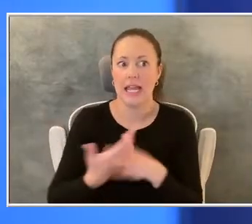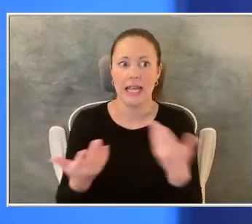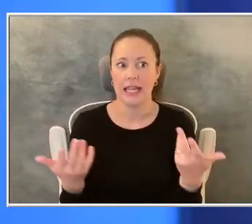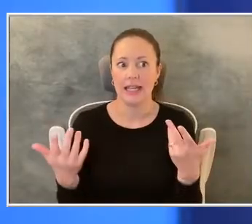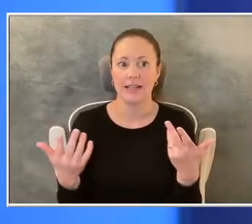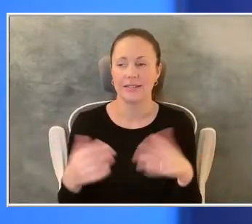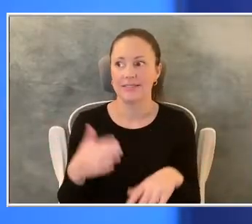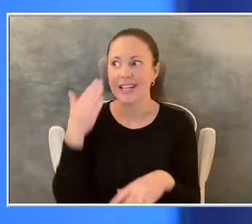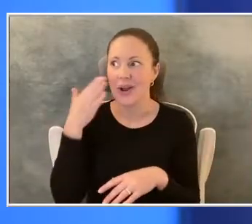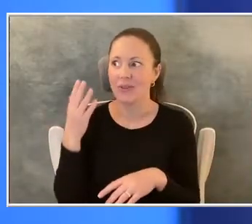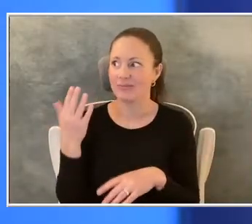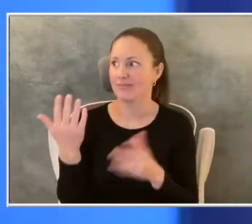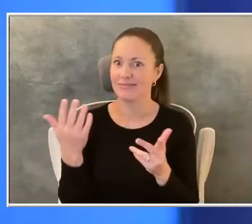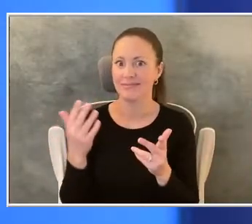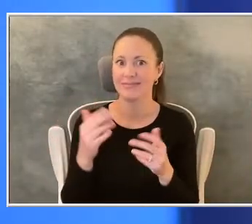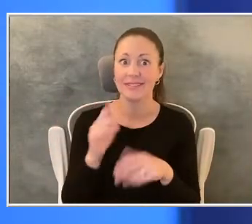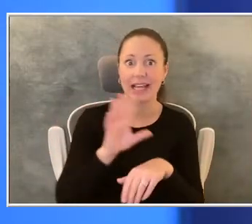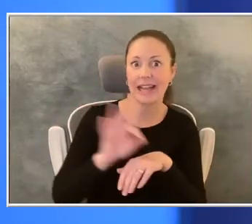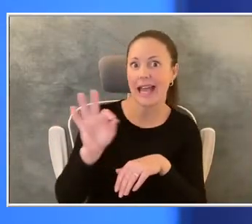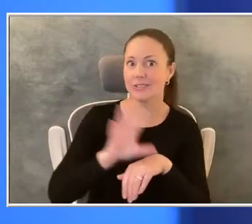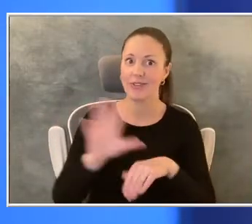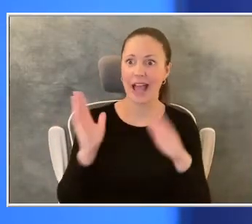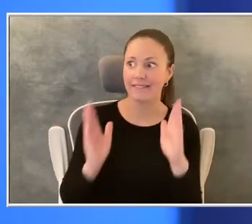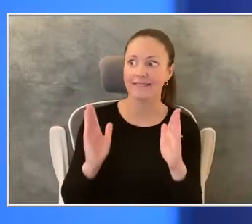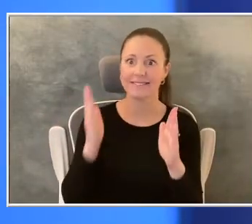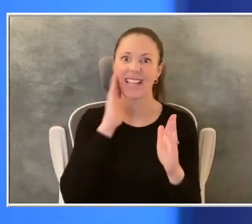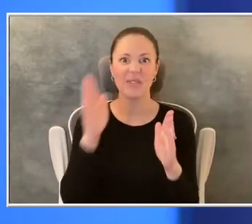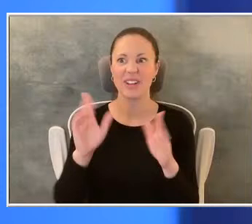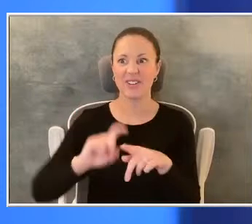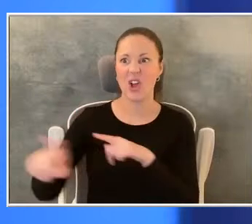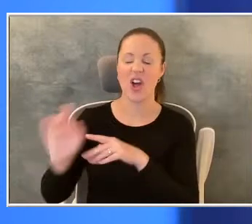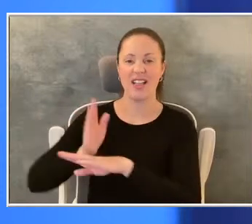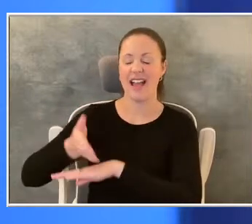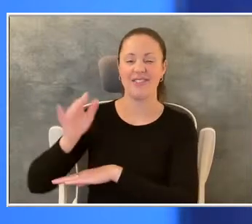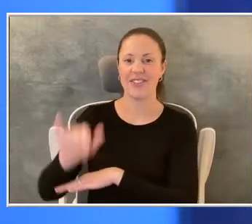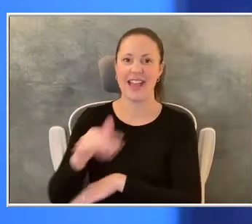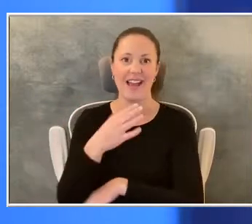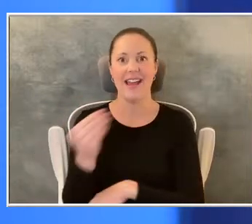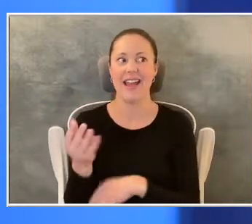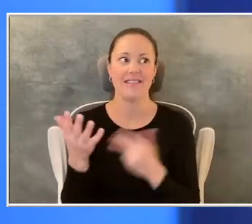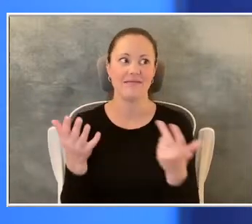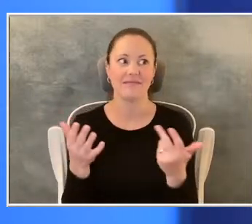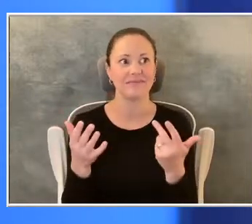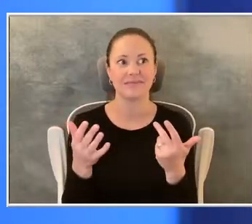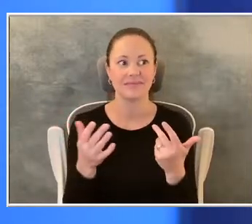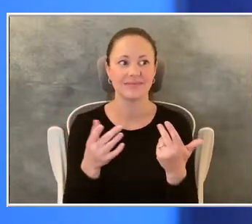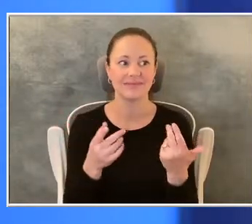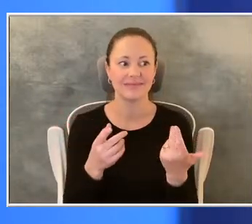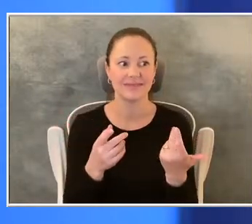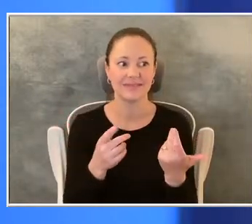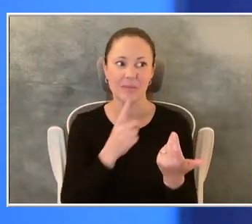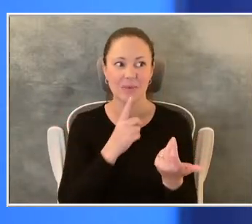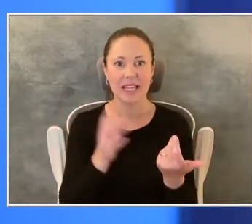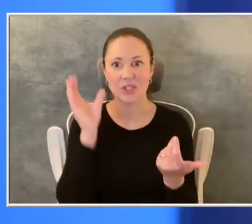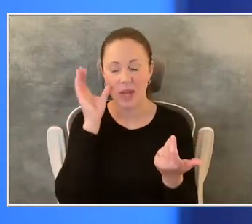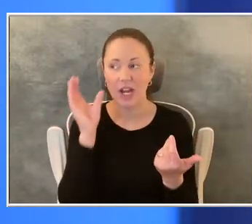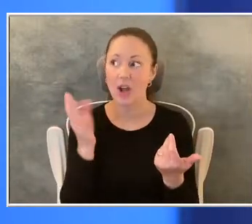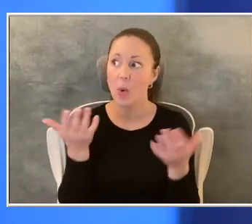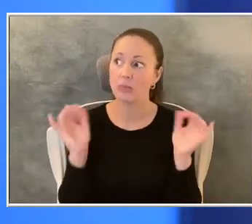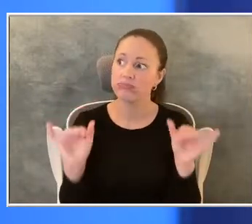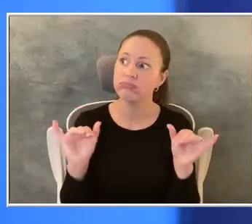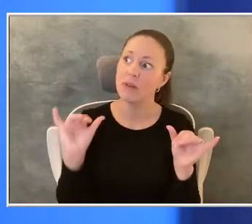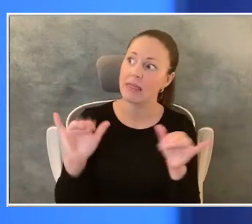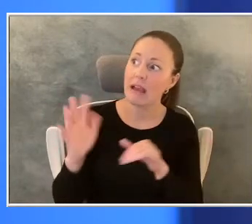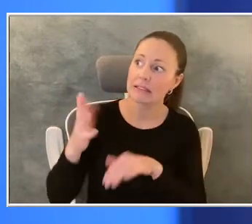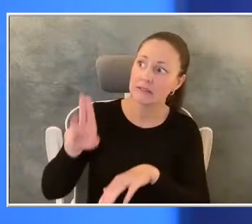or, you know, yeah, it's just to hear, you know, well, you know, that's kind of normal, especially right out of the